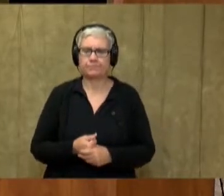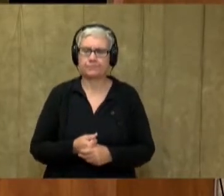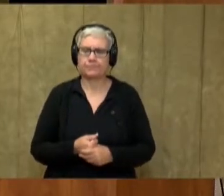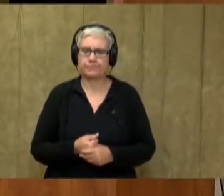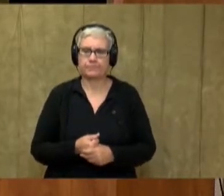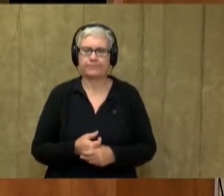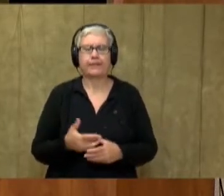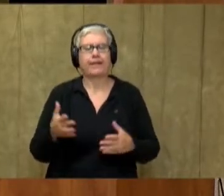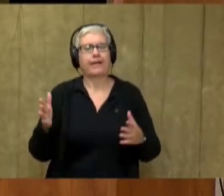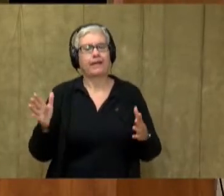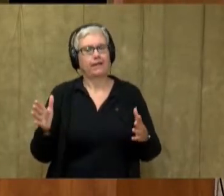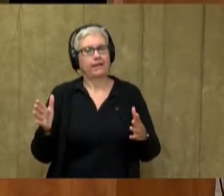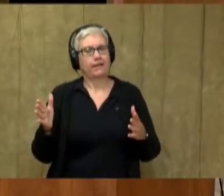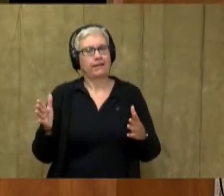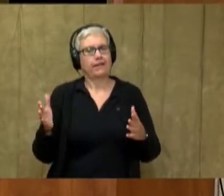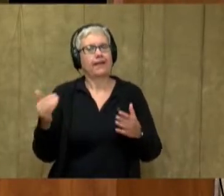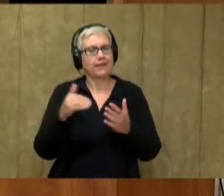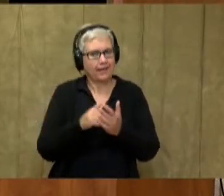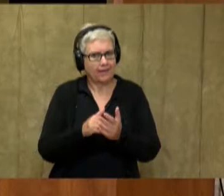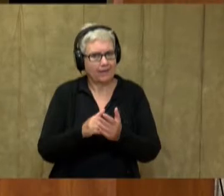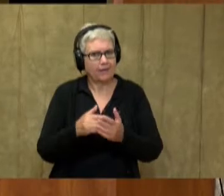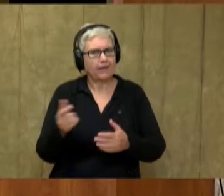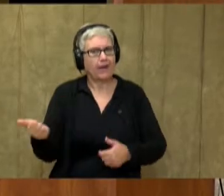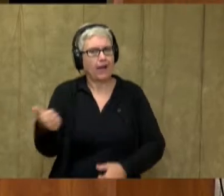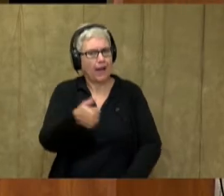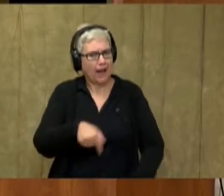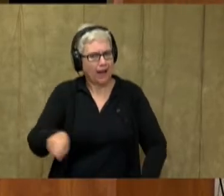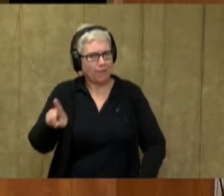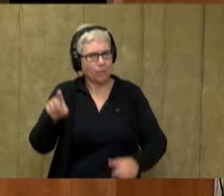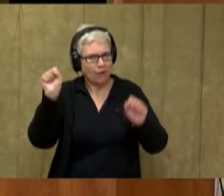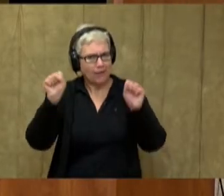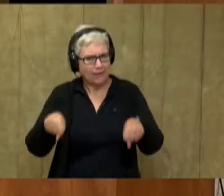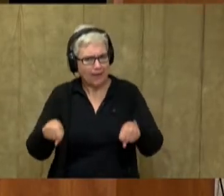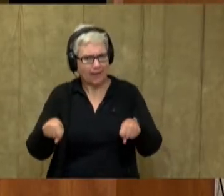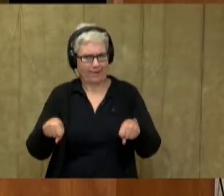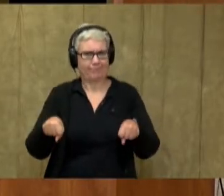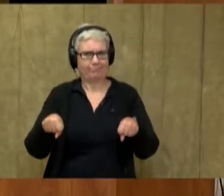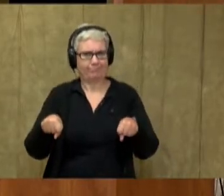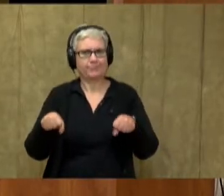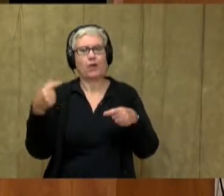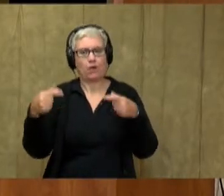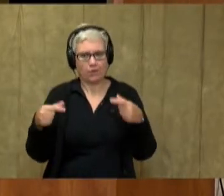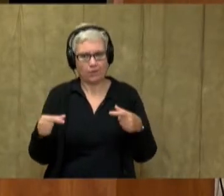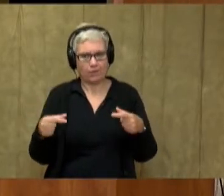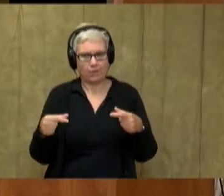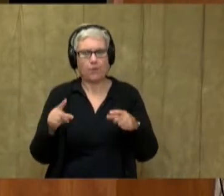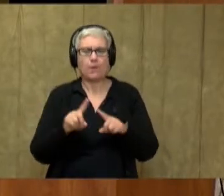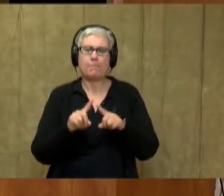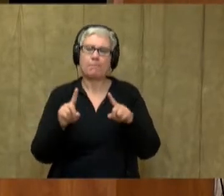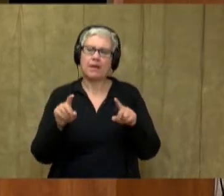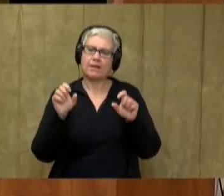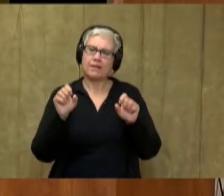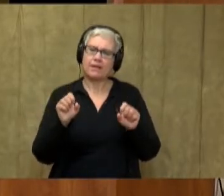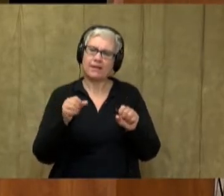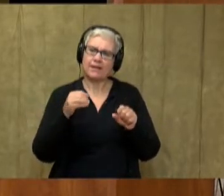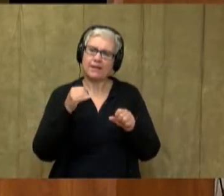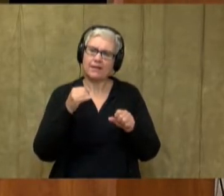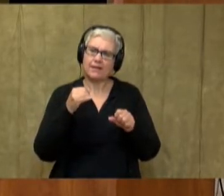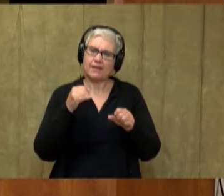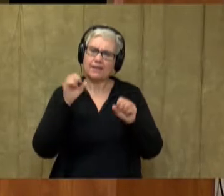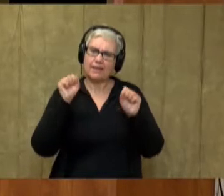knows how to argue, but can you actually argue effectively enough to be able to win the argument?